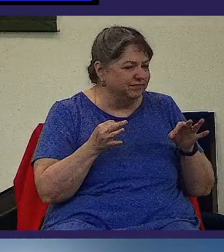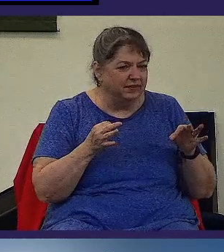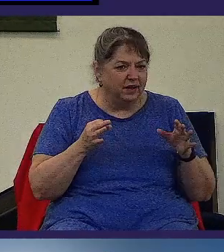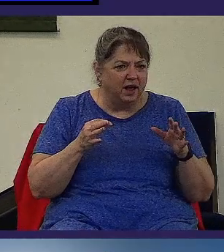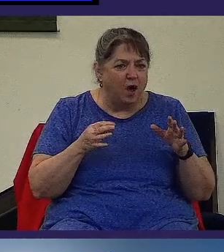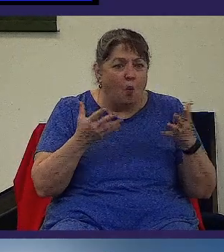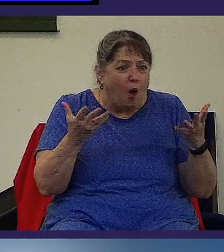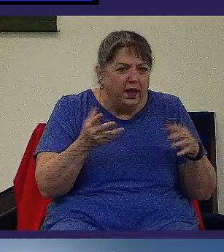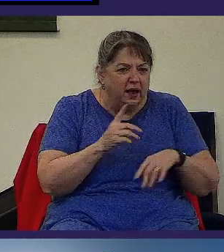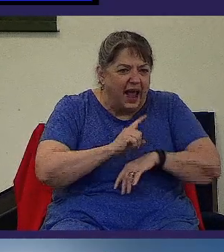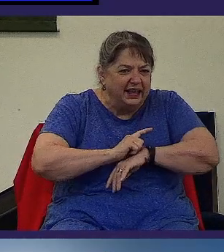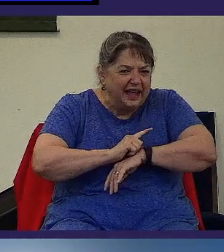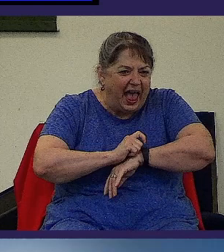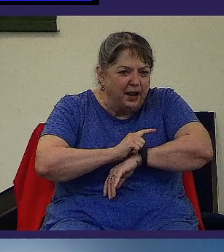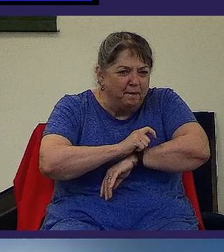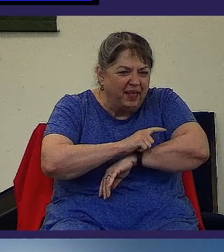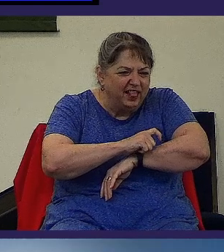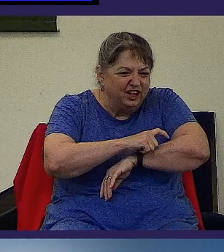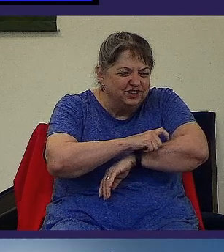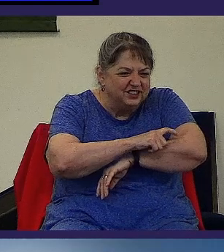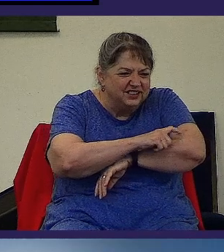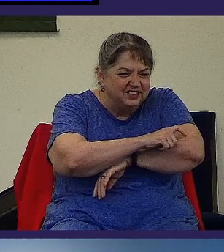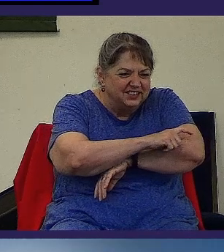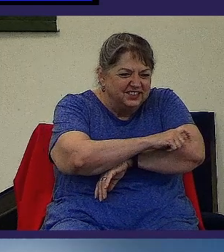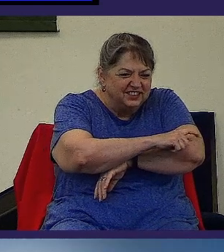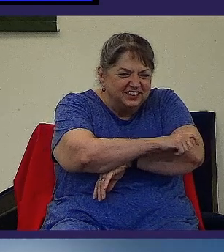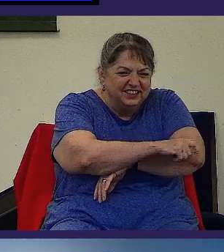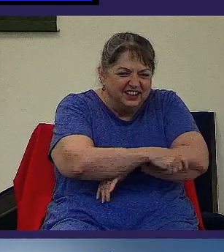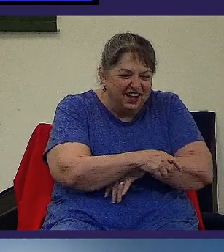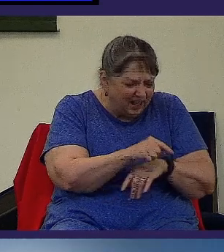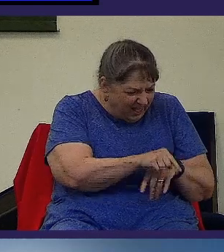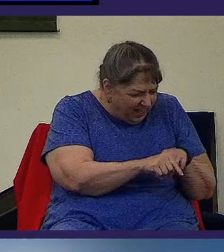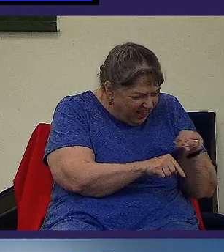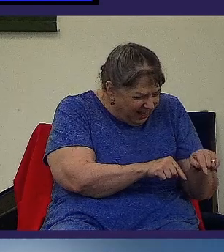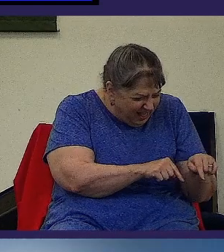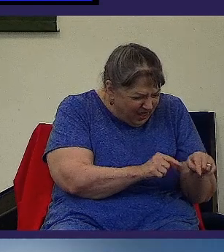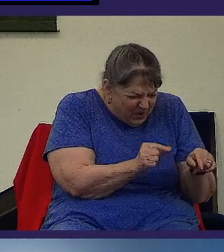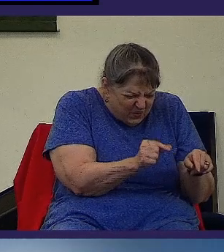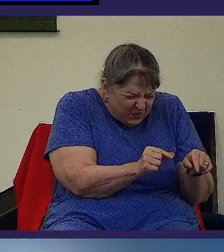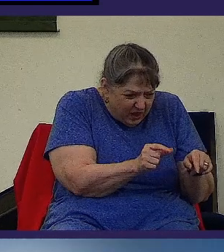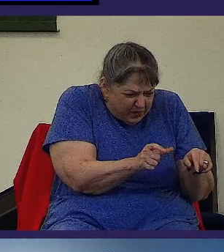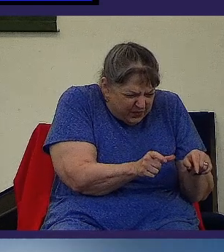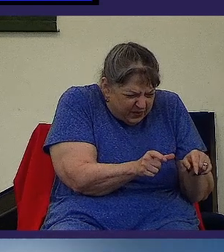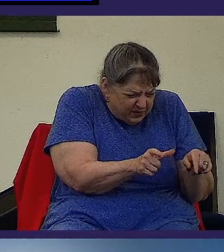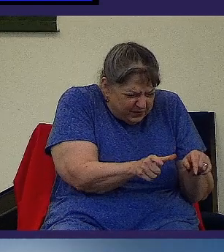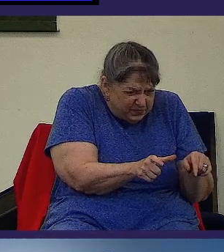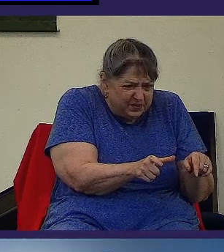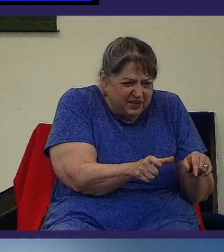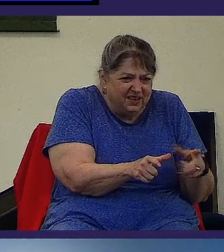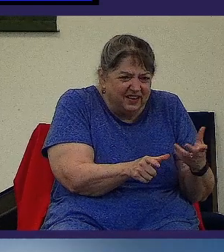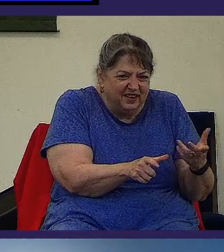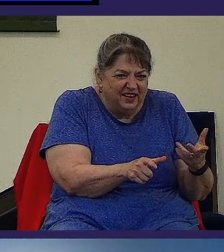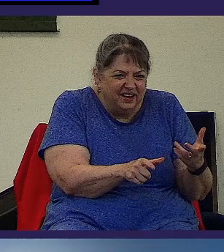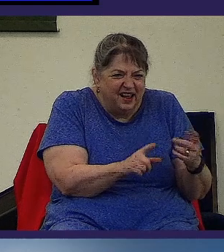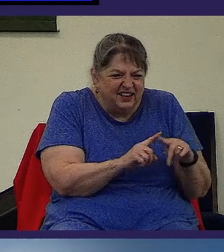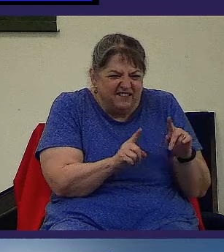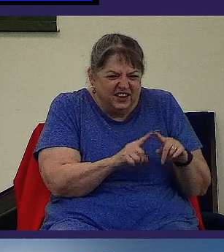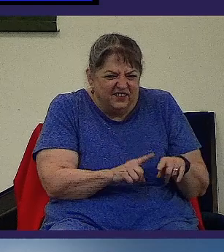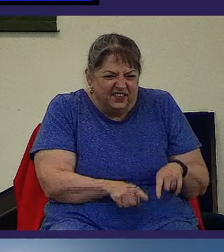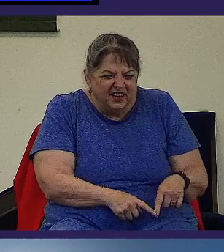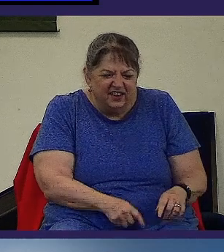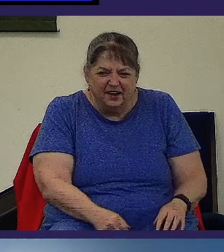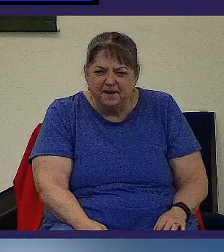caterpillars they were caterpillars little tiny caterpillars and some were small and some were medium and then some were a little bigger